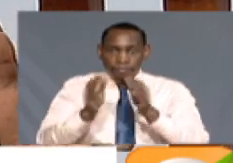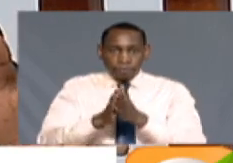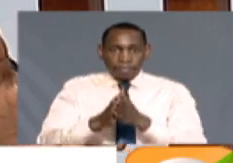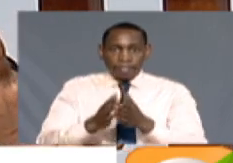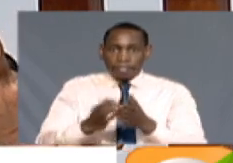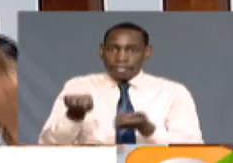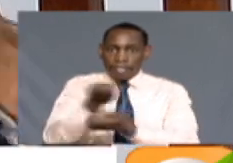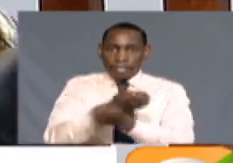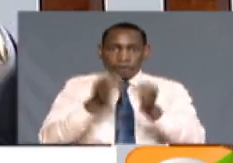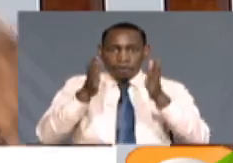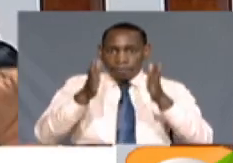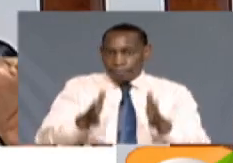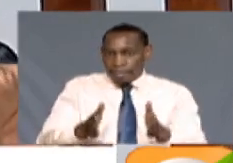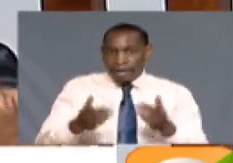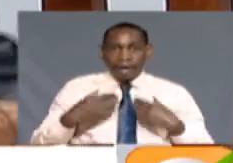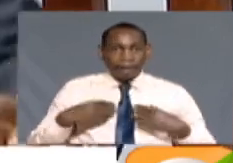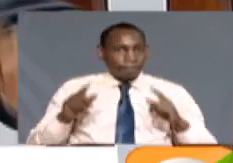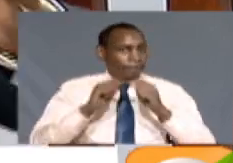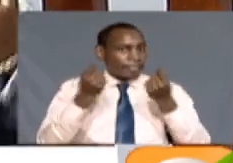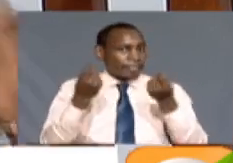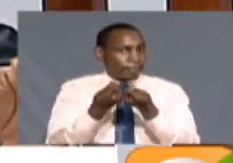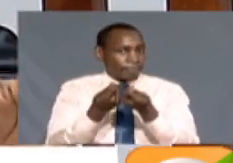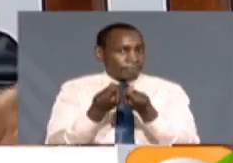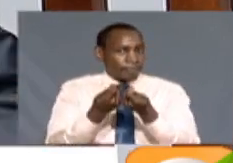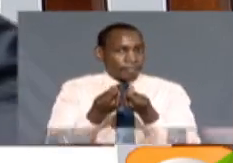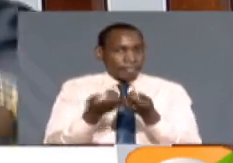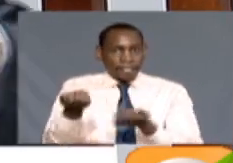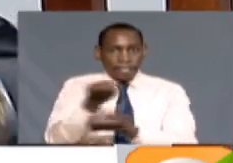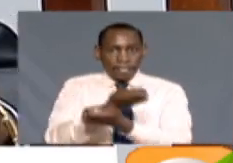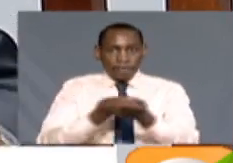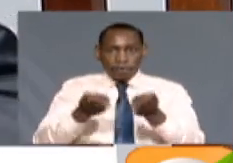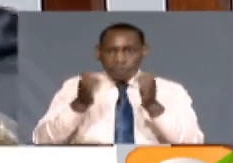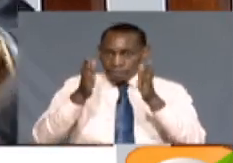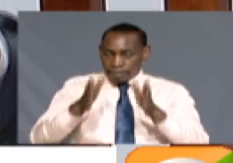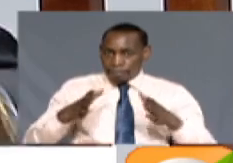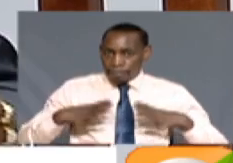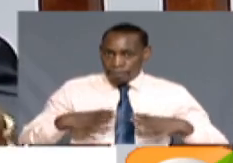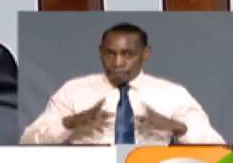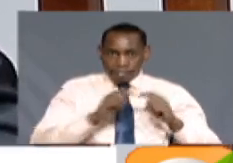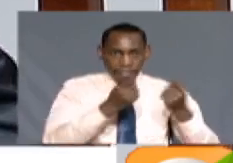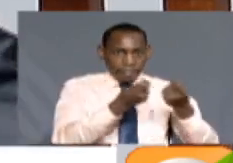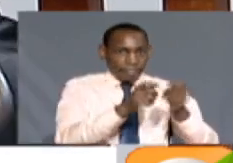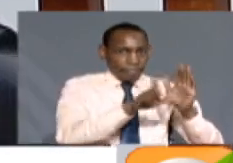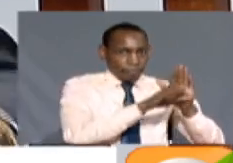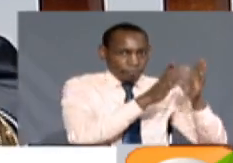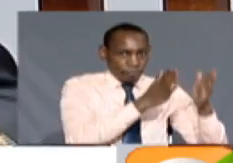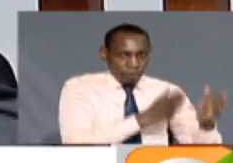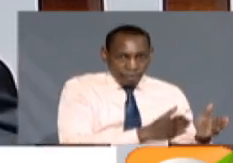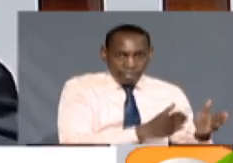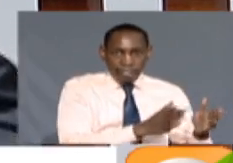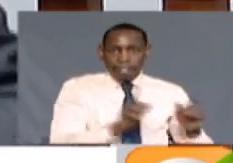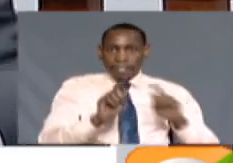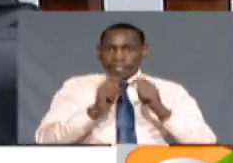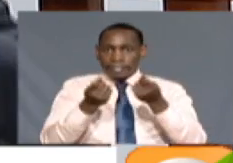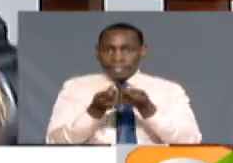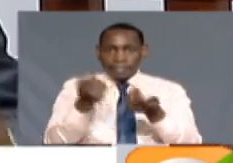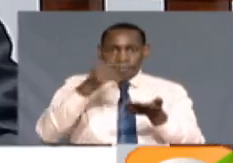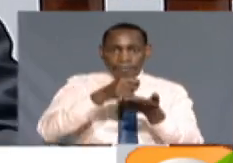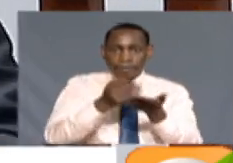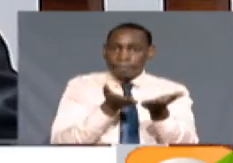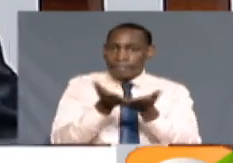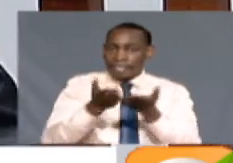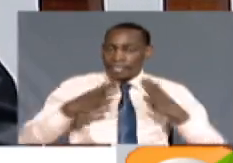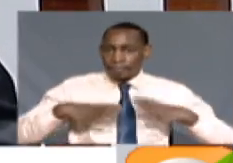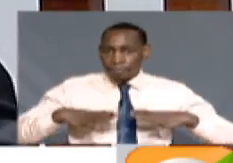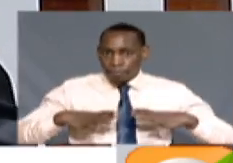economists. You have a team of economists, a team of lawyers, a team of